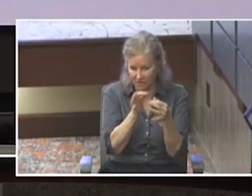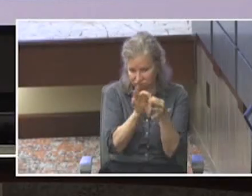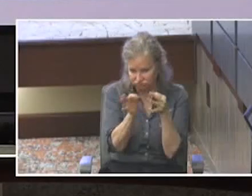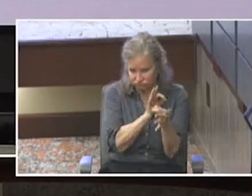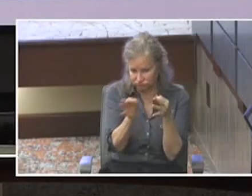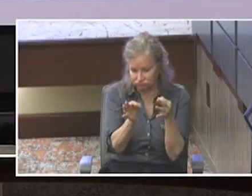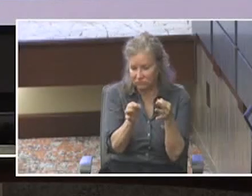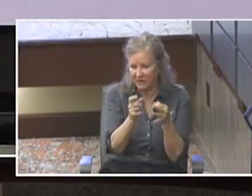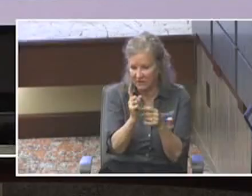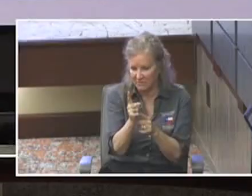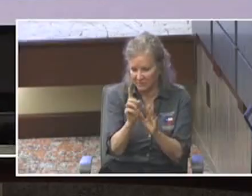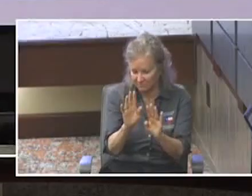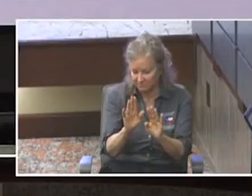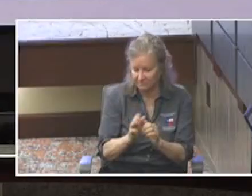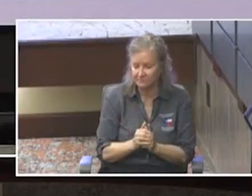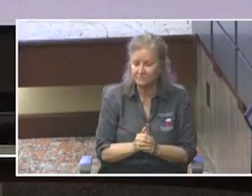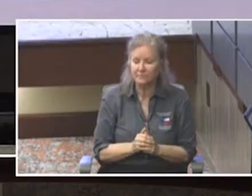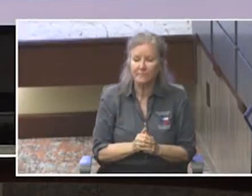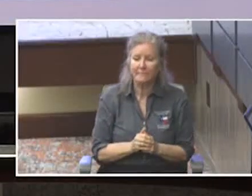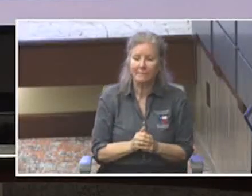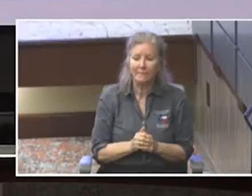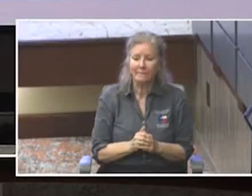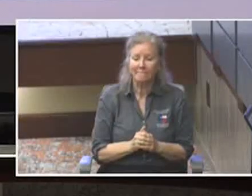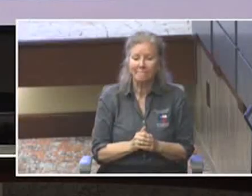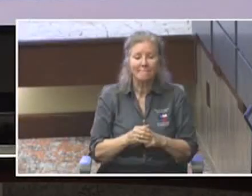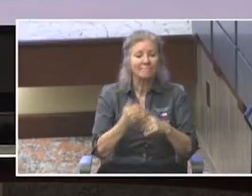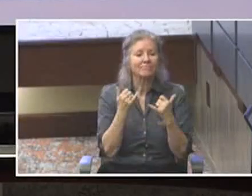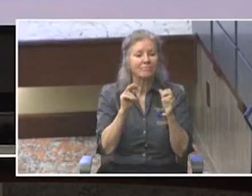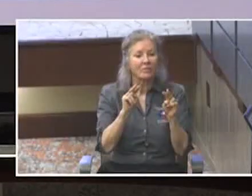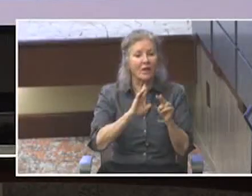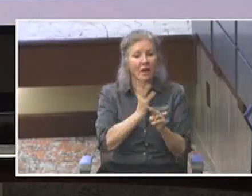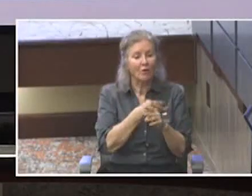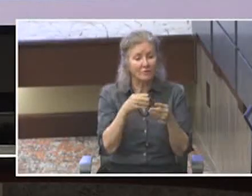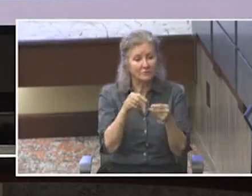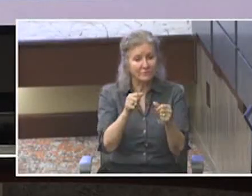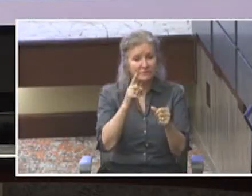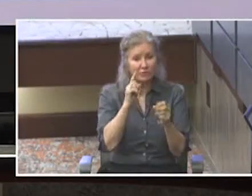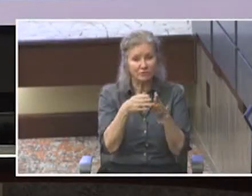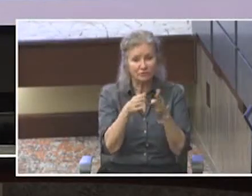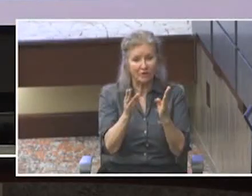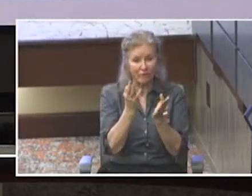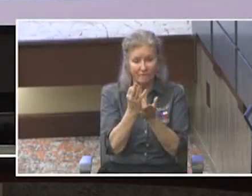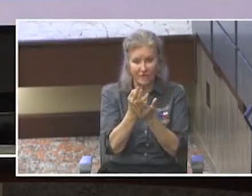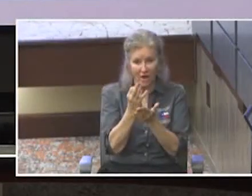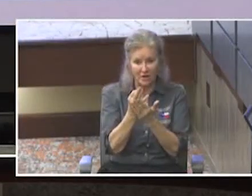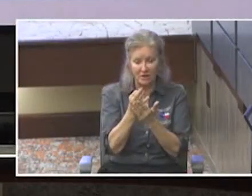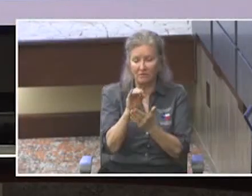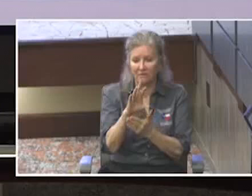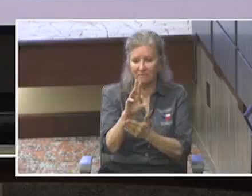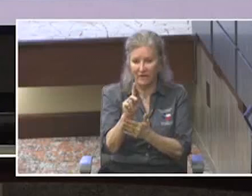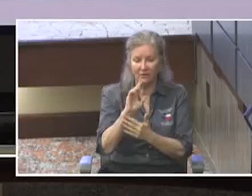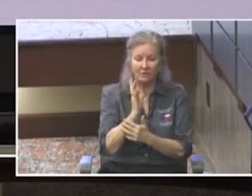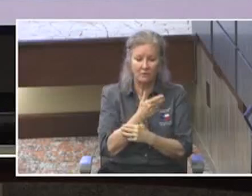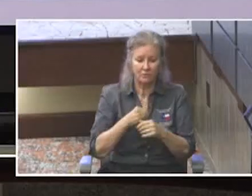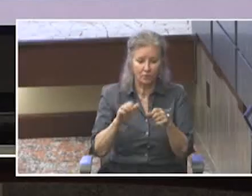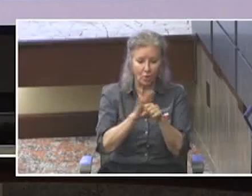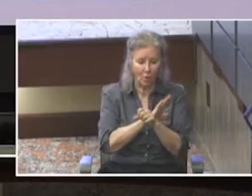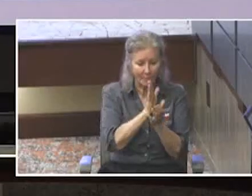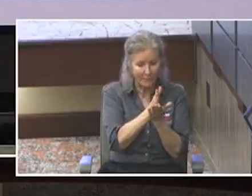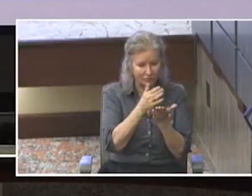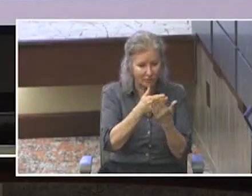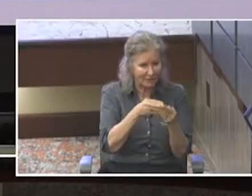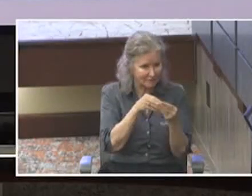those in subsequent slides. Looking at our expenses for the general fund, our total budgeted expenses